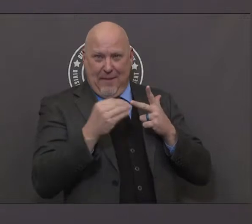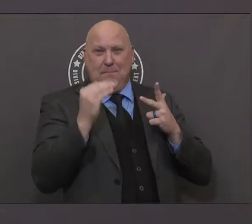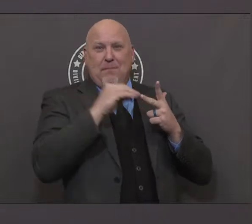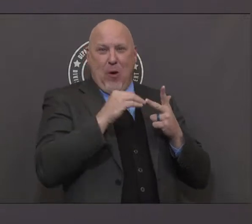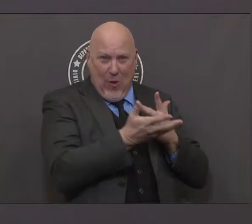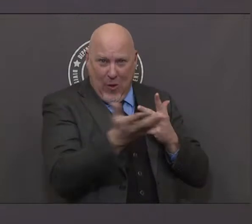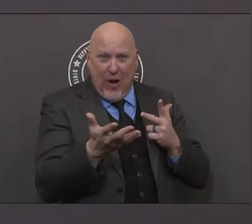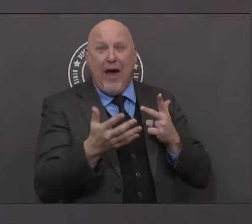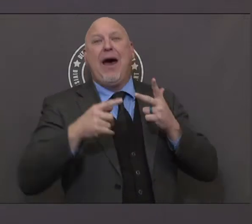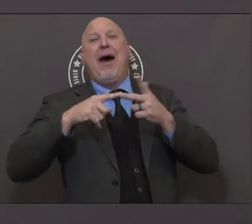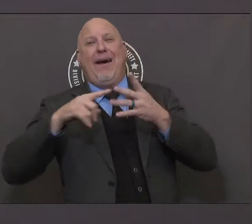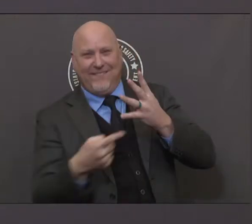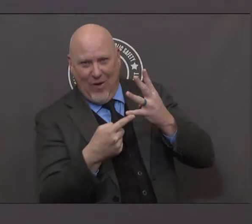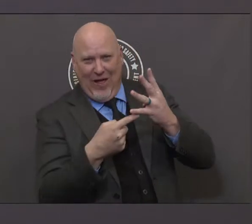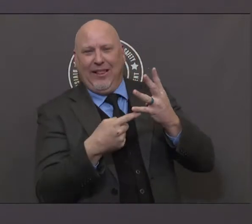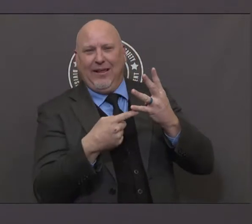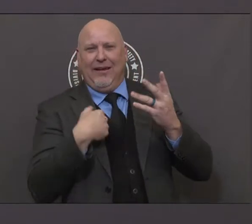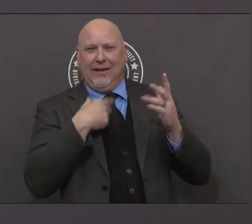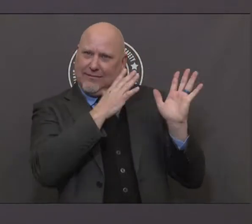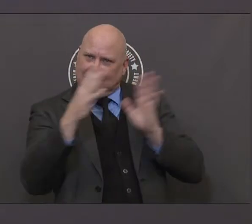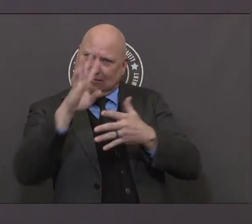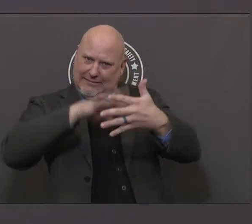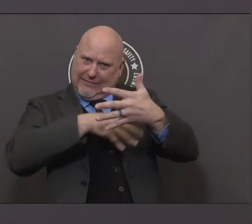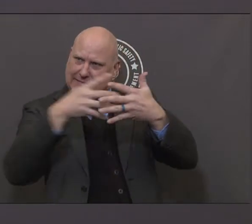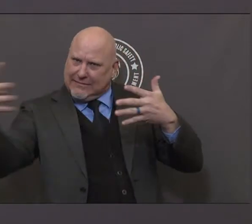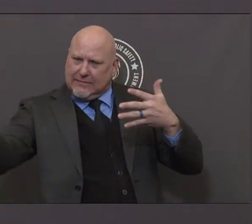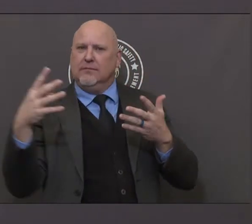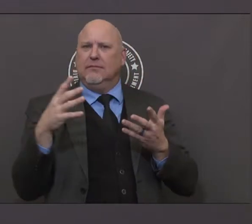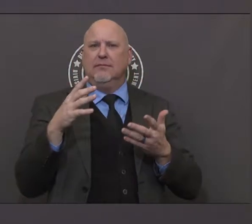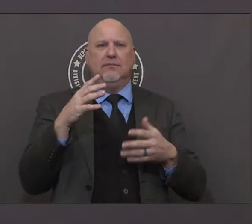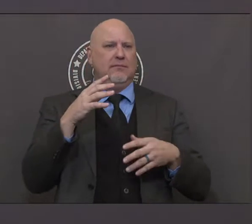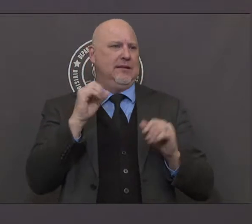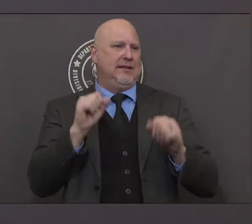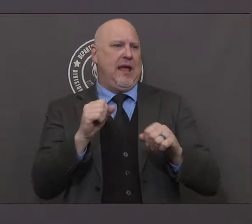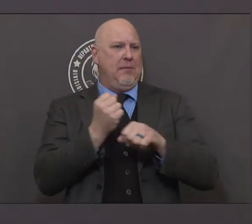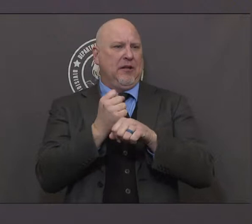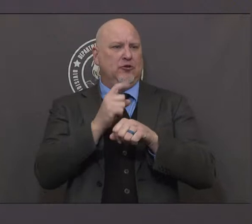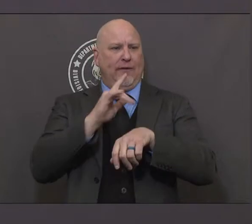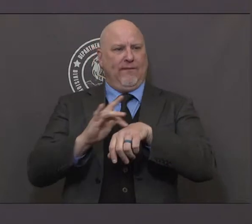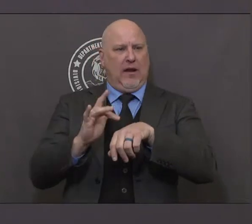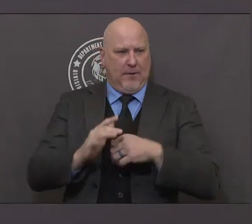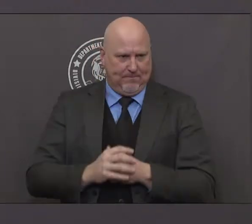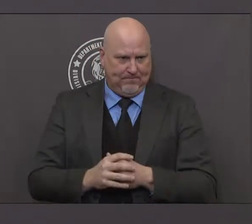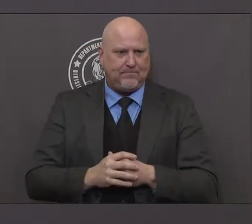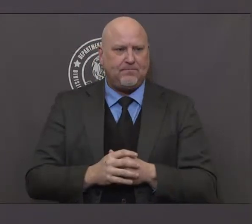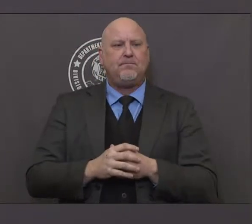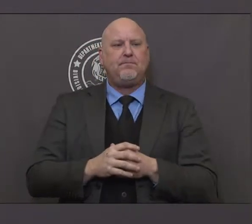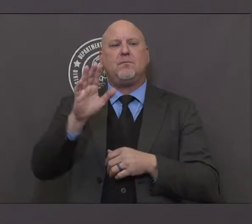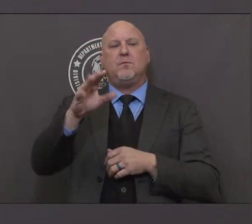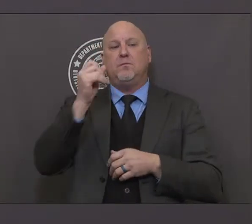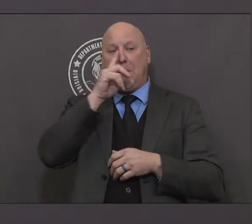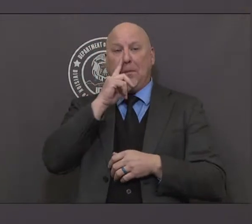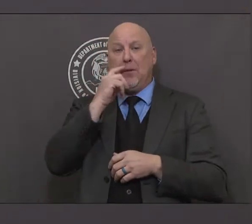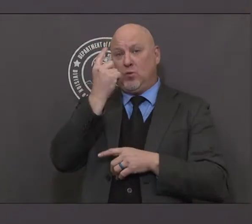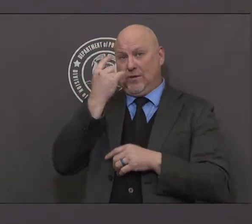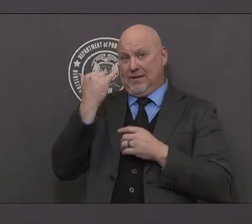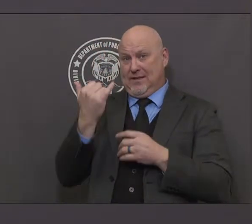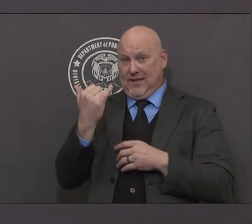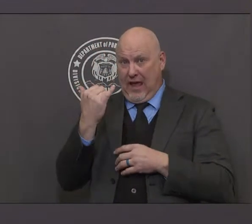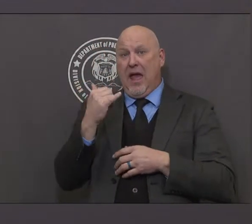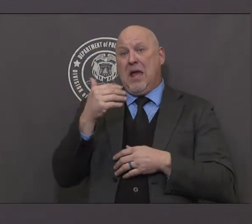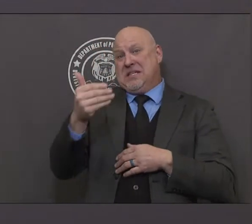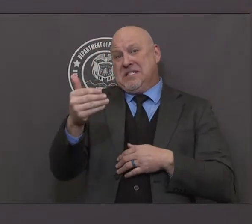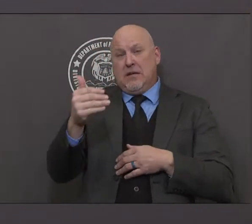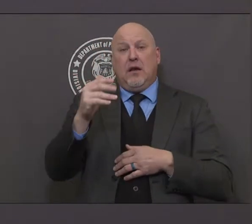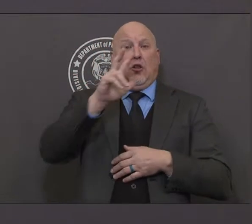up front, and I want to really set expectations. When we go from 33,000 doses a week to 130,000 doses a week, that means a huge